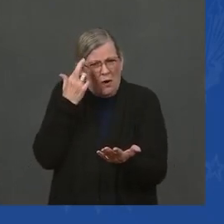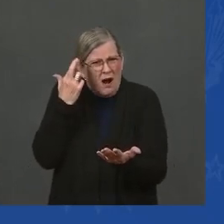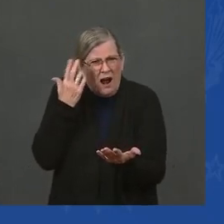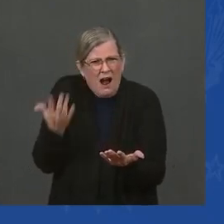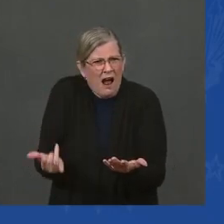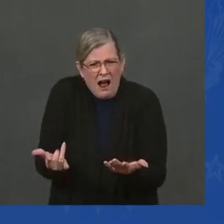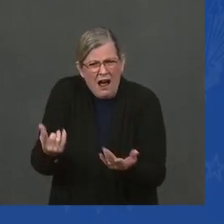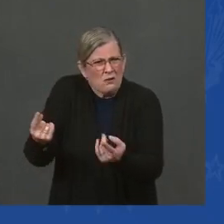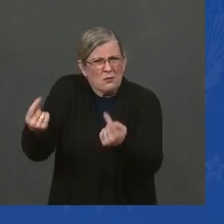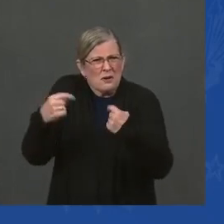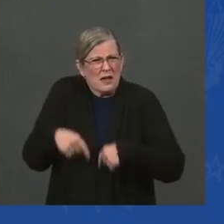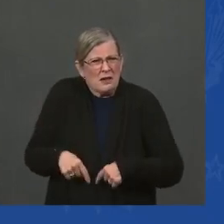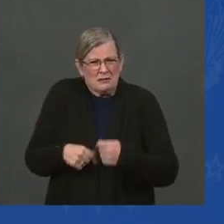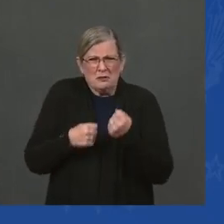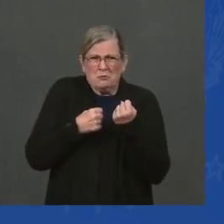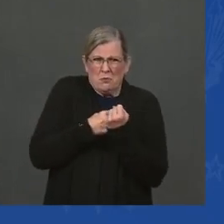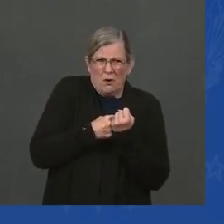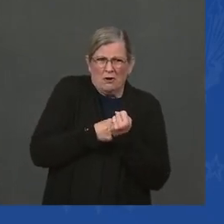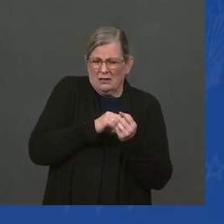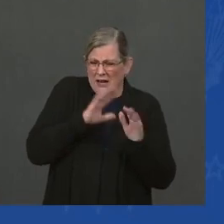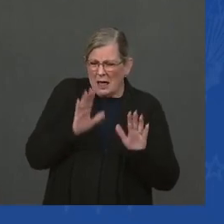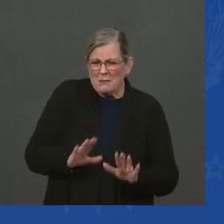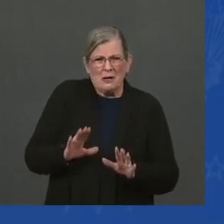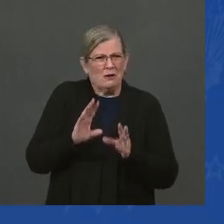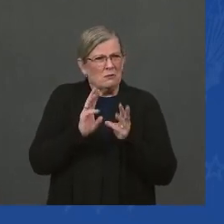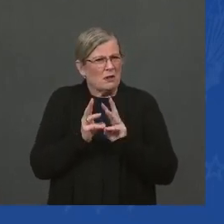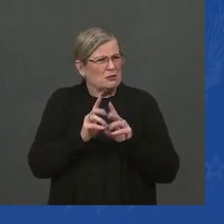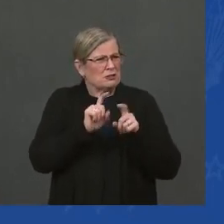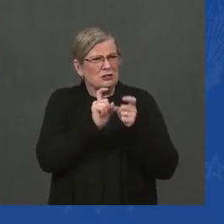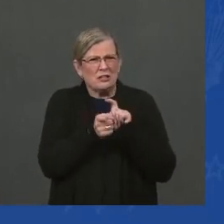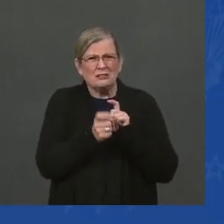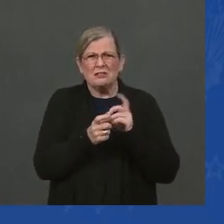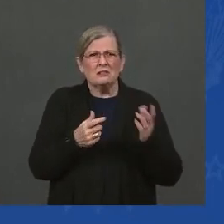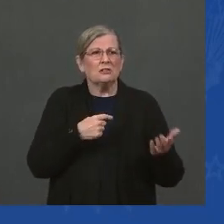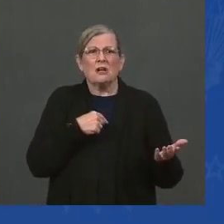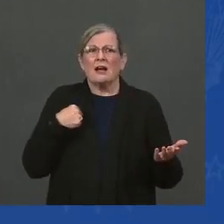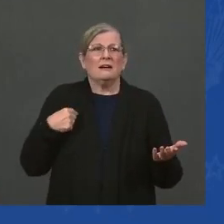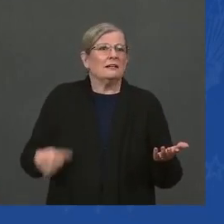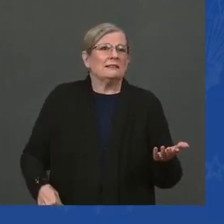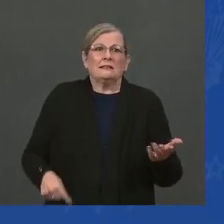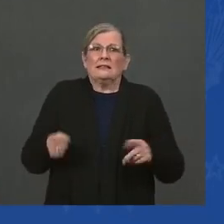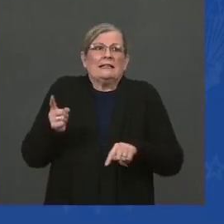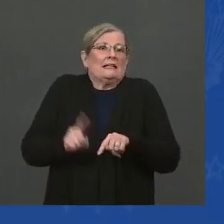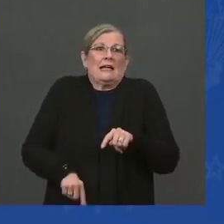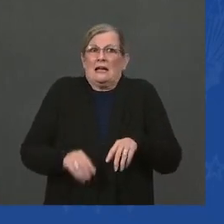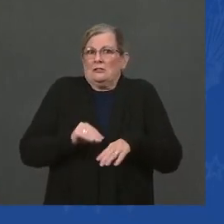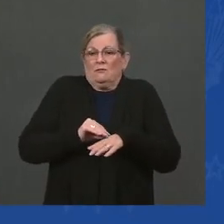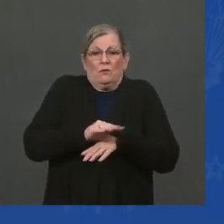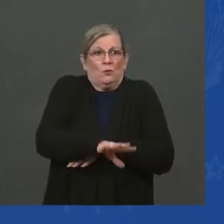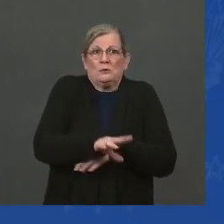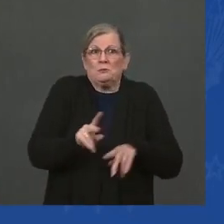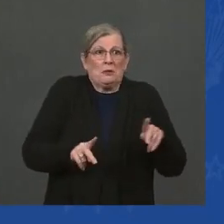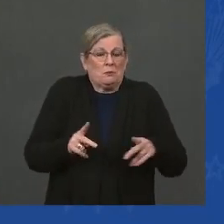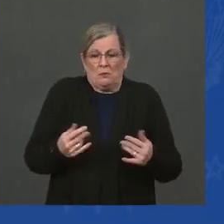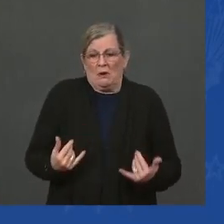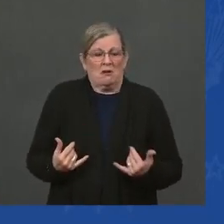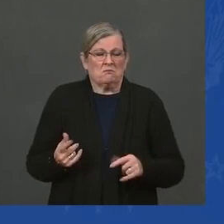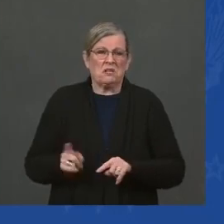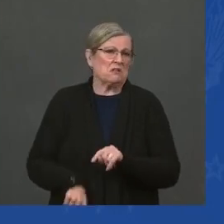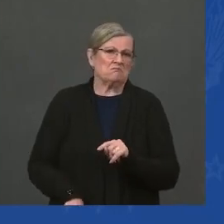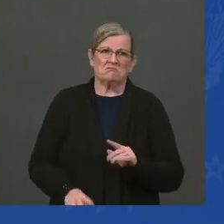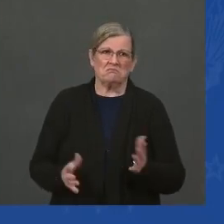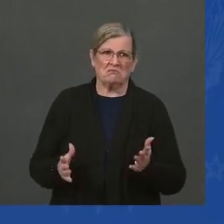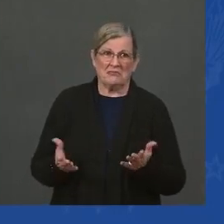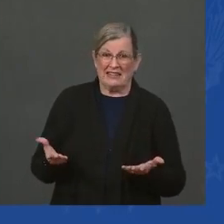And they've lost an ability to influence people around the world and all the people here at COP. The same way I would argue